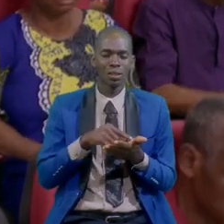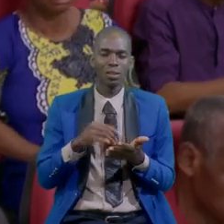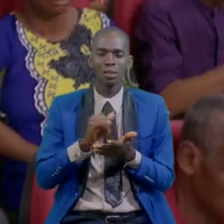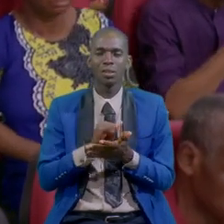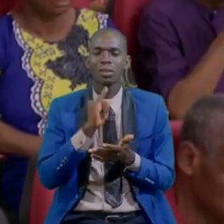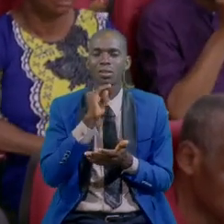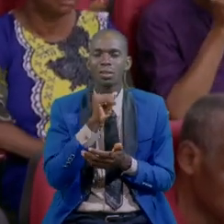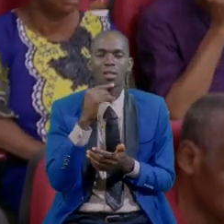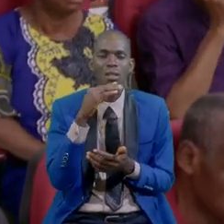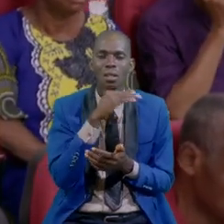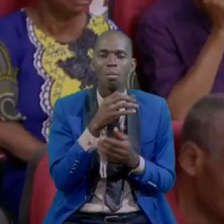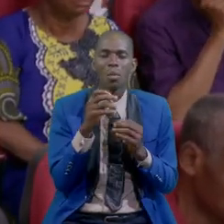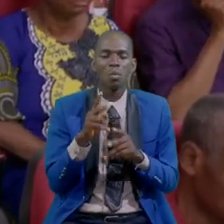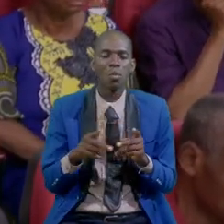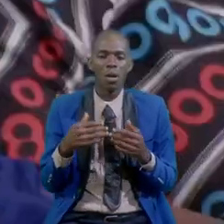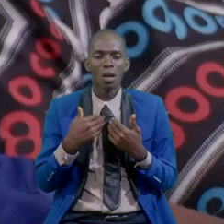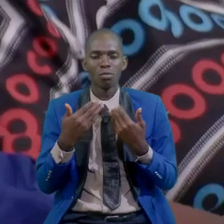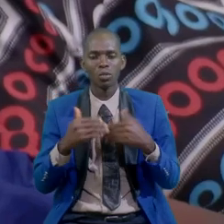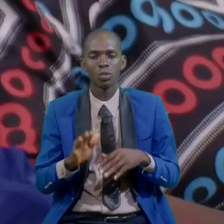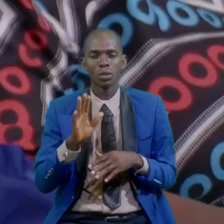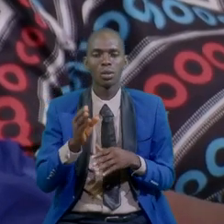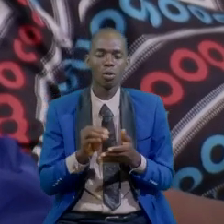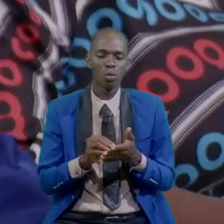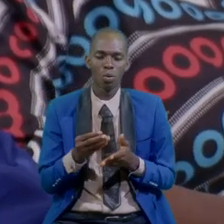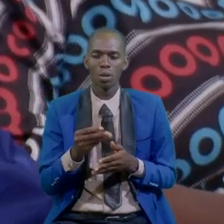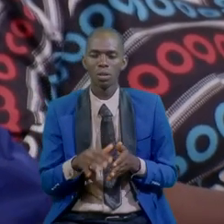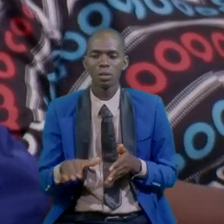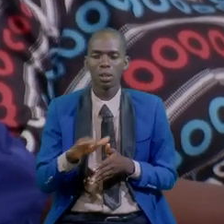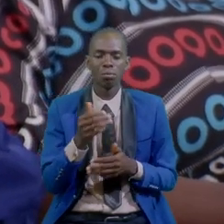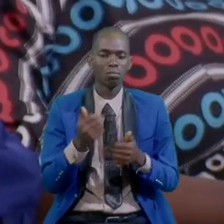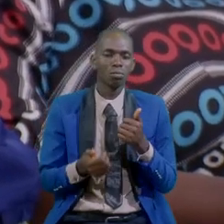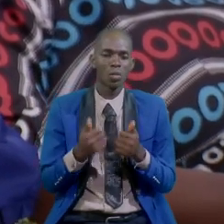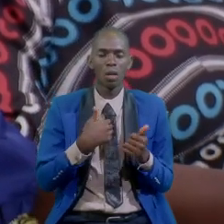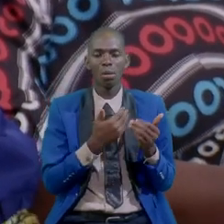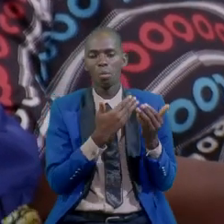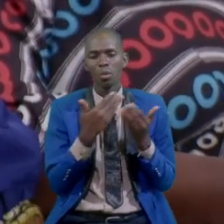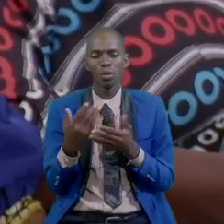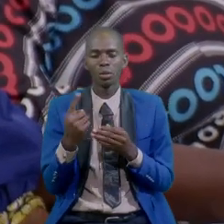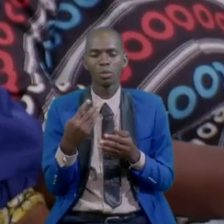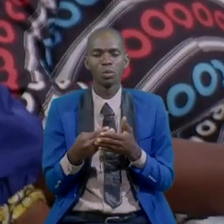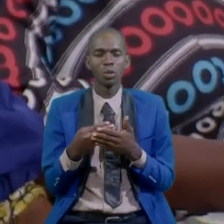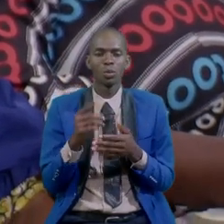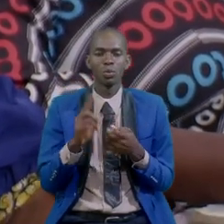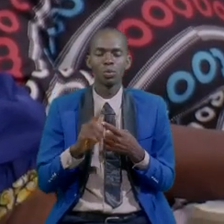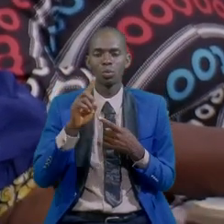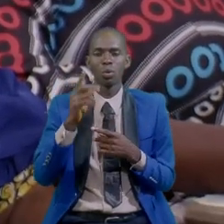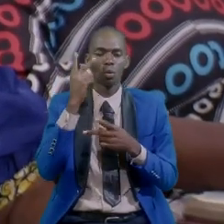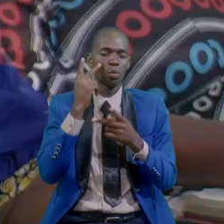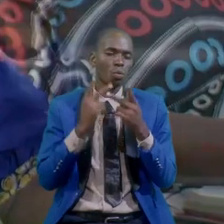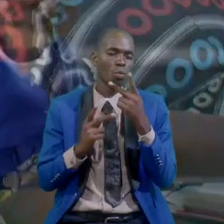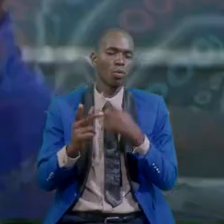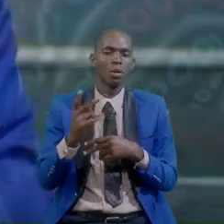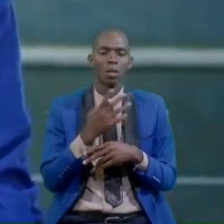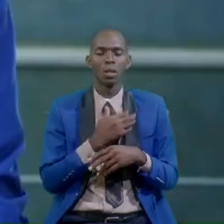sold land, they have sold their cars, they've sold everything, and they bring the money to prophet so and so, and they become